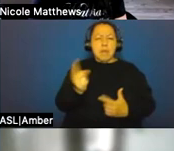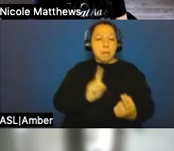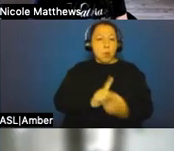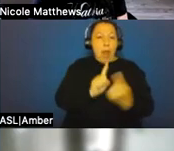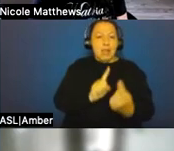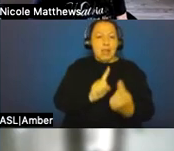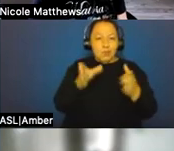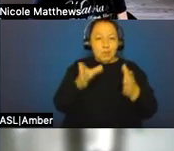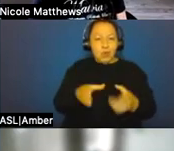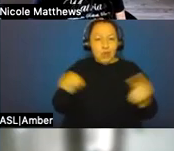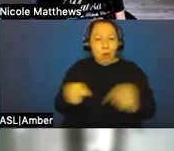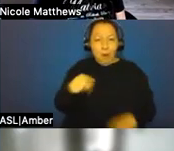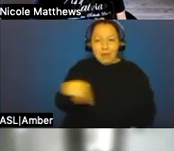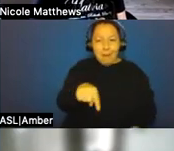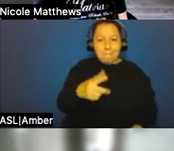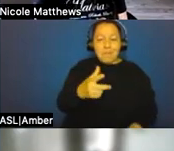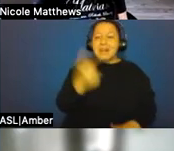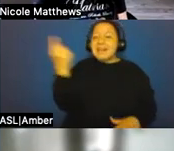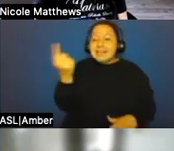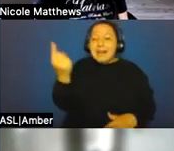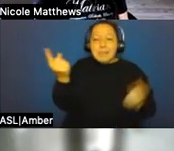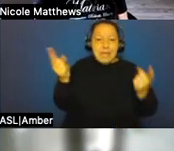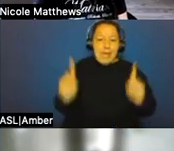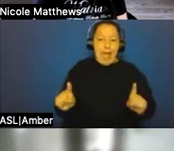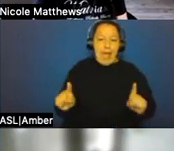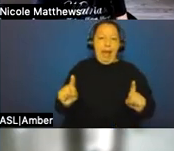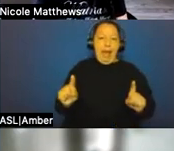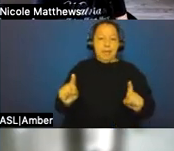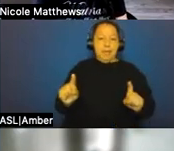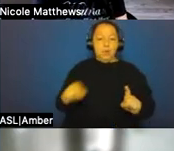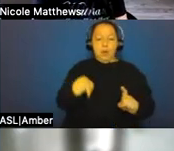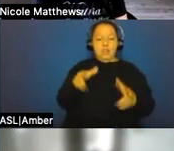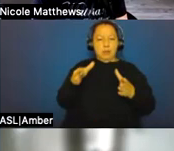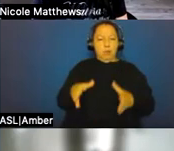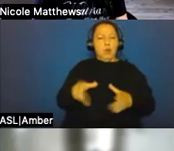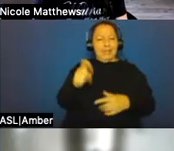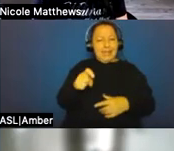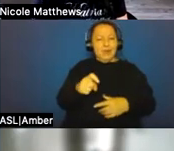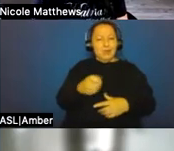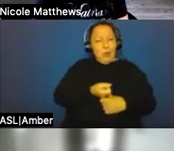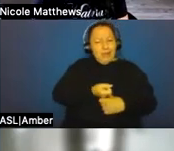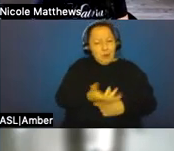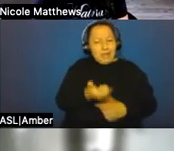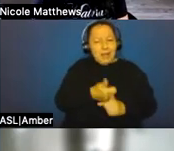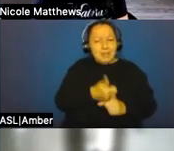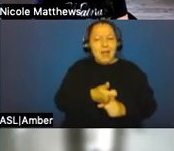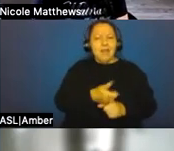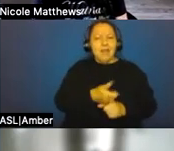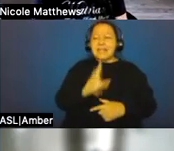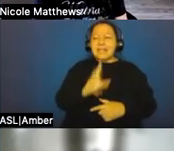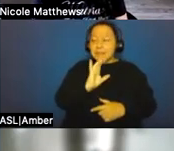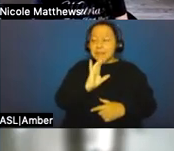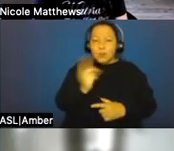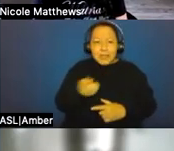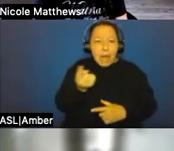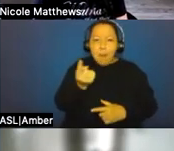happened that have brought them back to a place where they need to talk to someone, where they feel like they're in crisis right now,